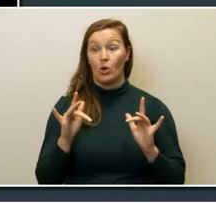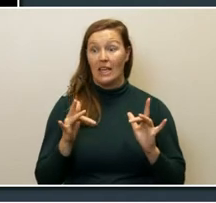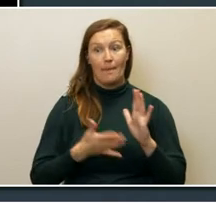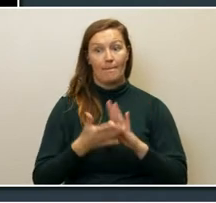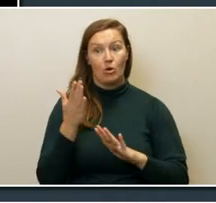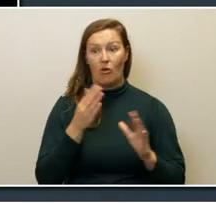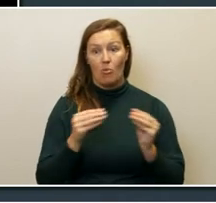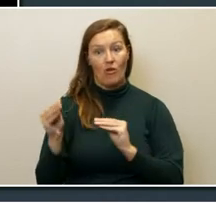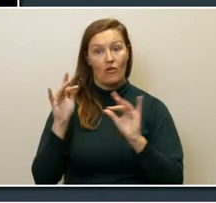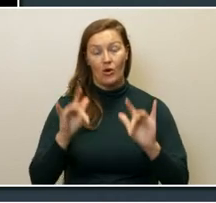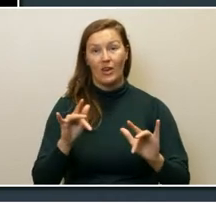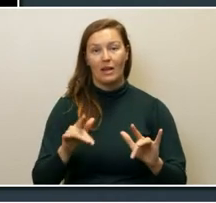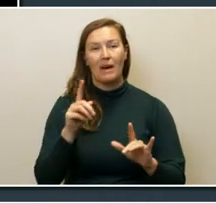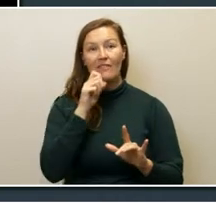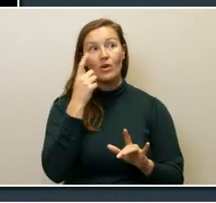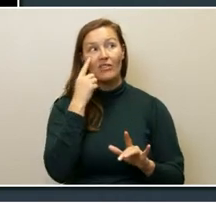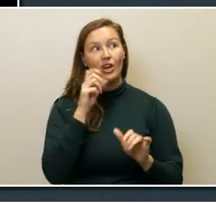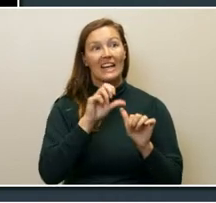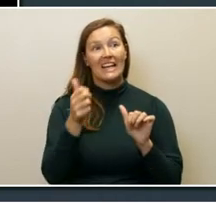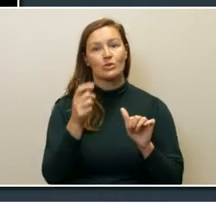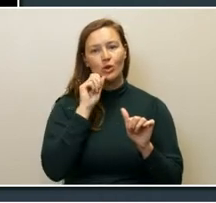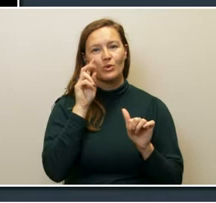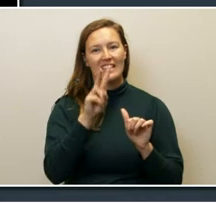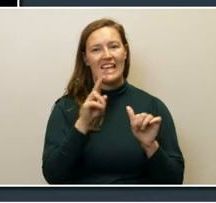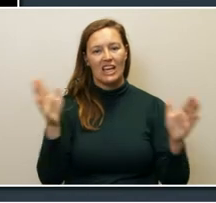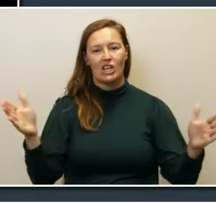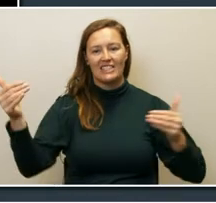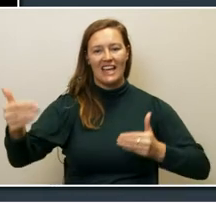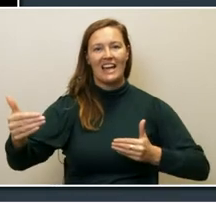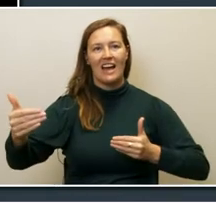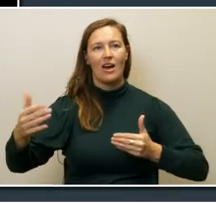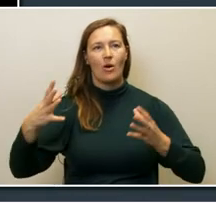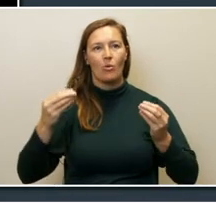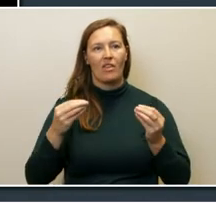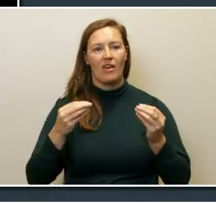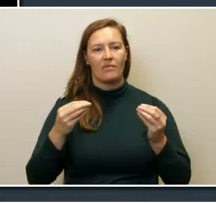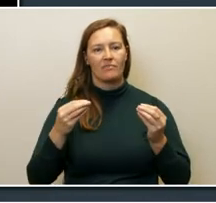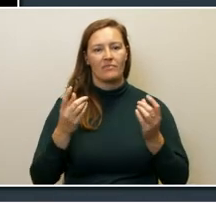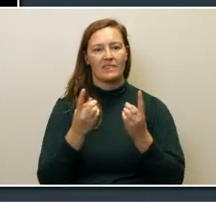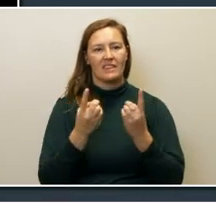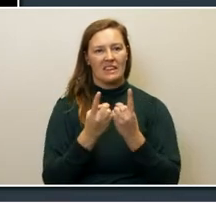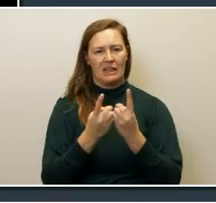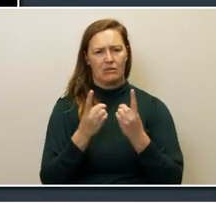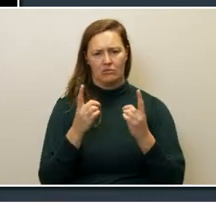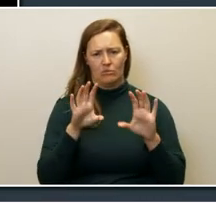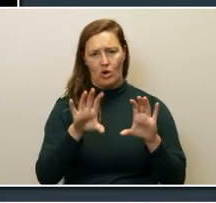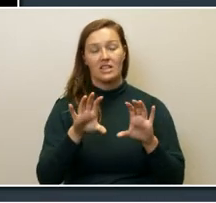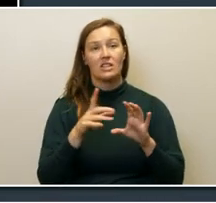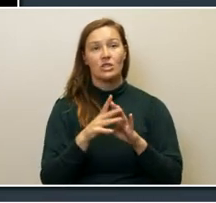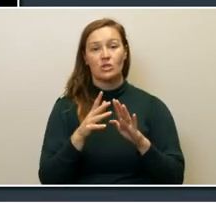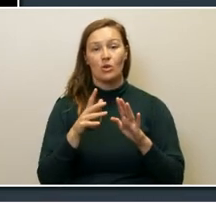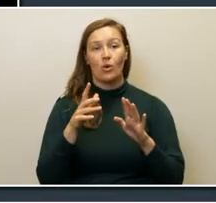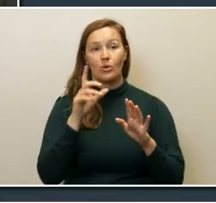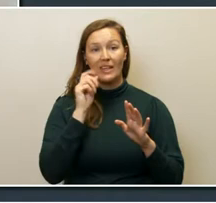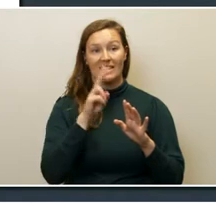moved anything, except if you look next door on the way out, you'll see a container with Apollo on it. So the car park next door